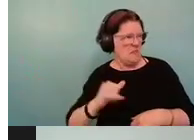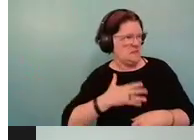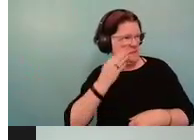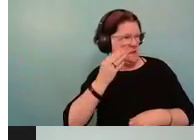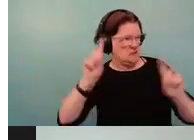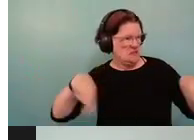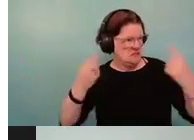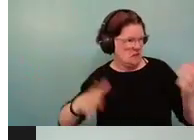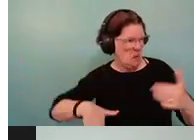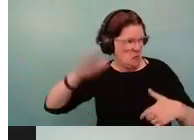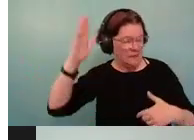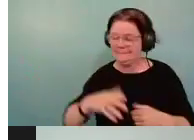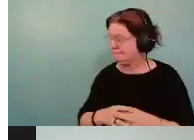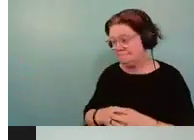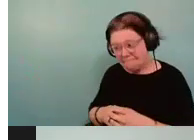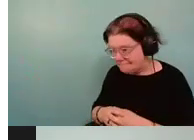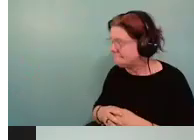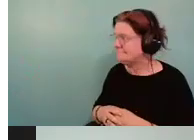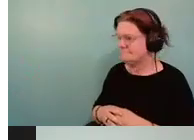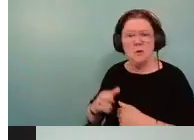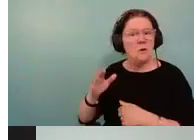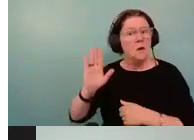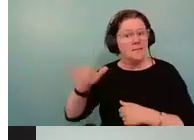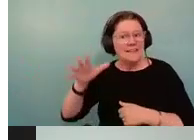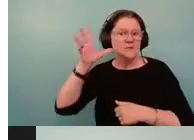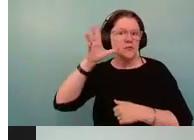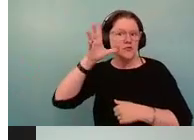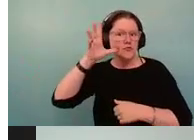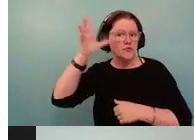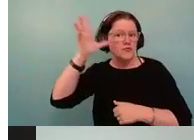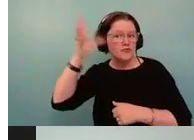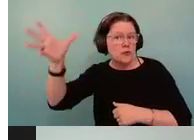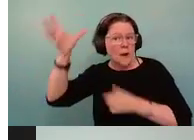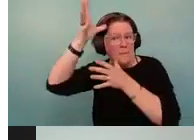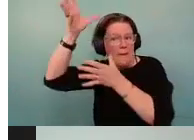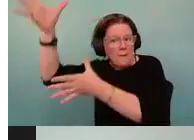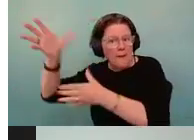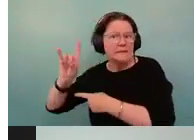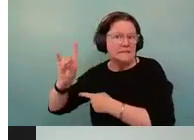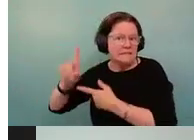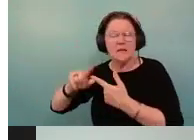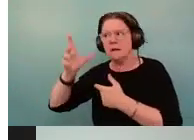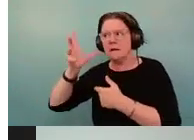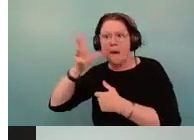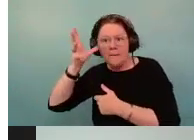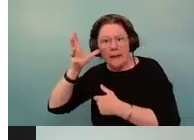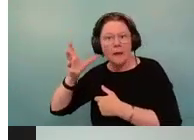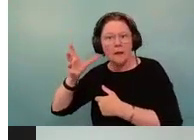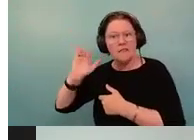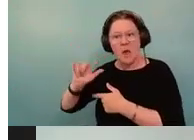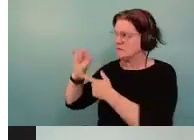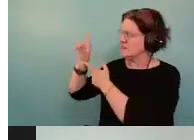them because that's what grandpa or dad or caregiver said love looks like, that they're going